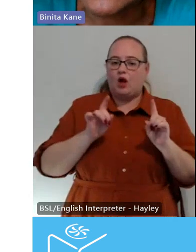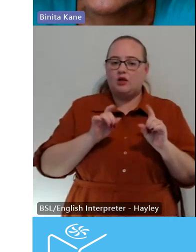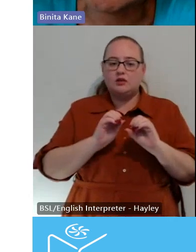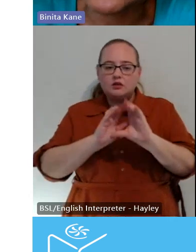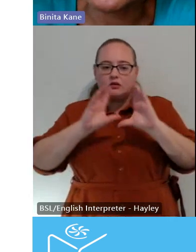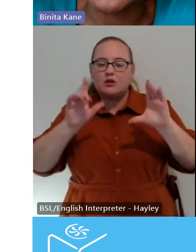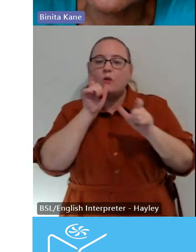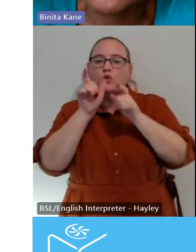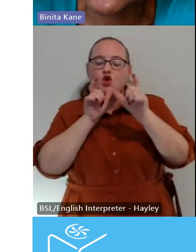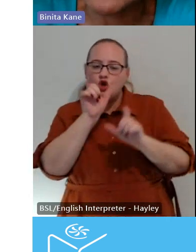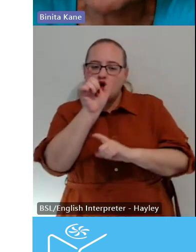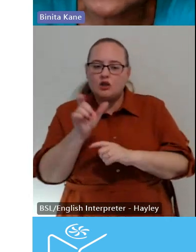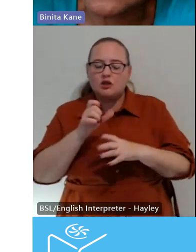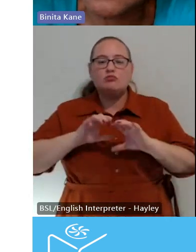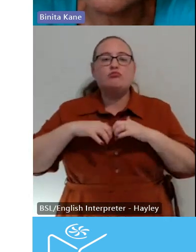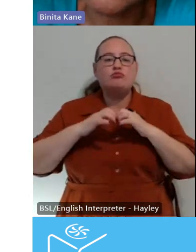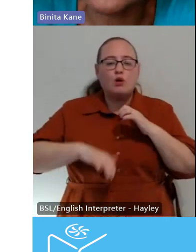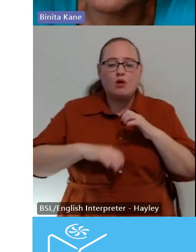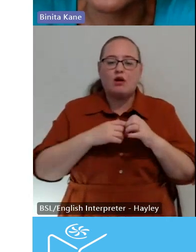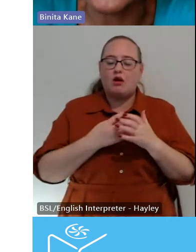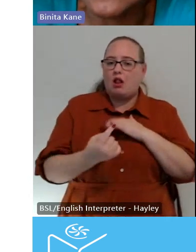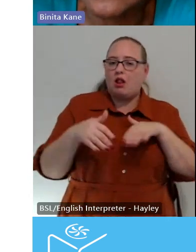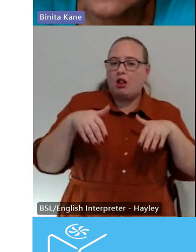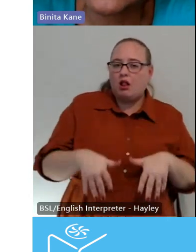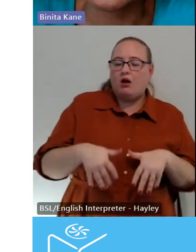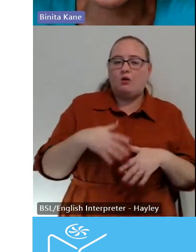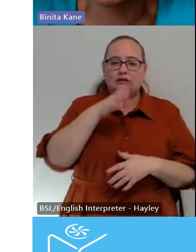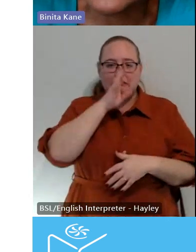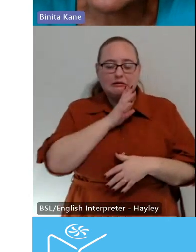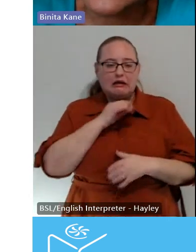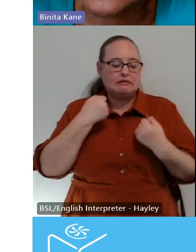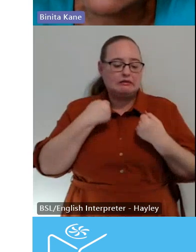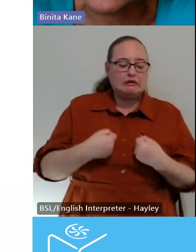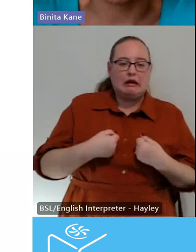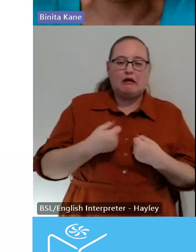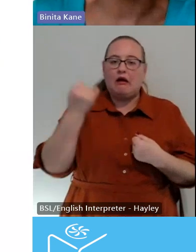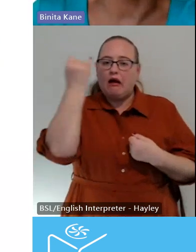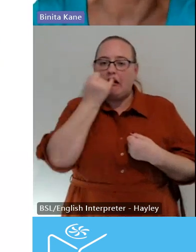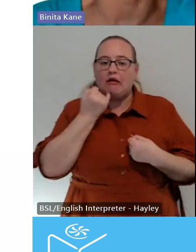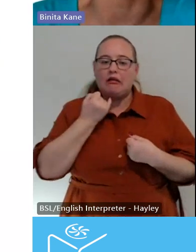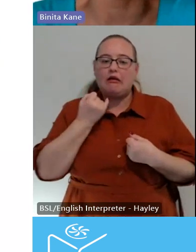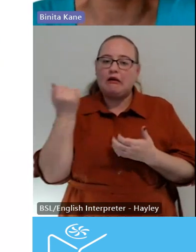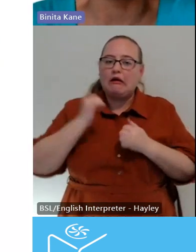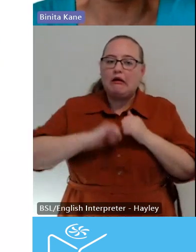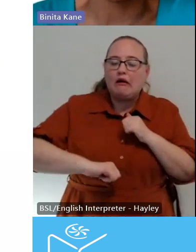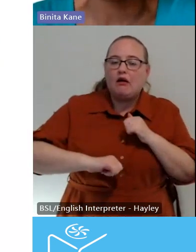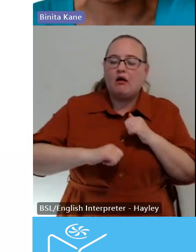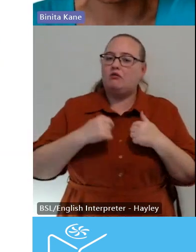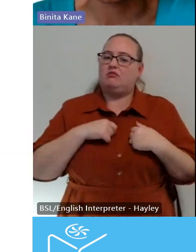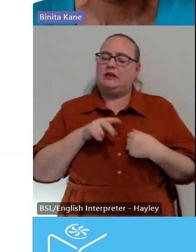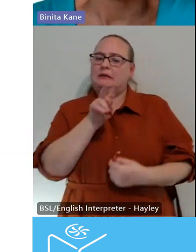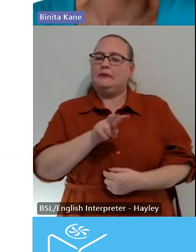lonely, sad, sick, trapped, hard, ugly. And I can really identify with all of these words because having